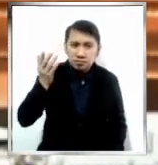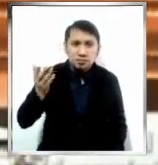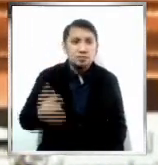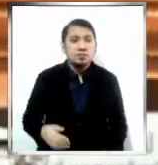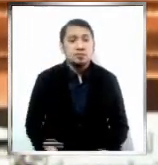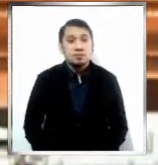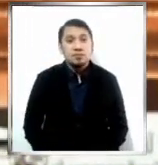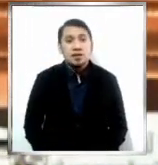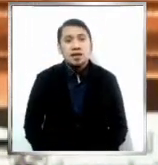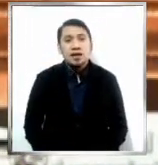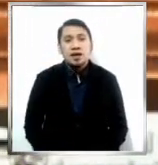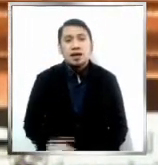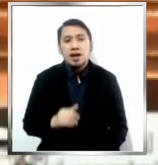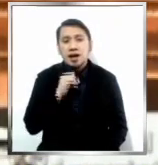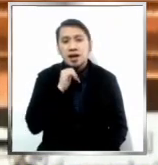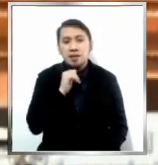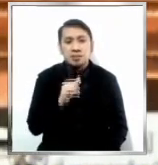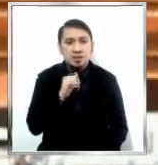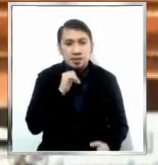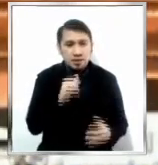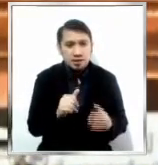I am not favoring anybody,